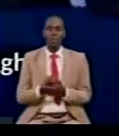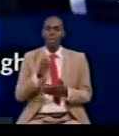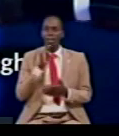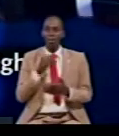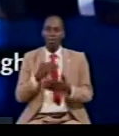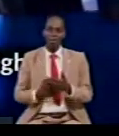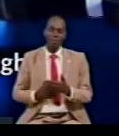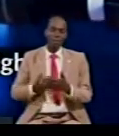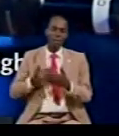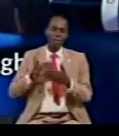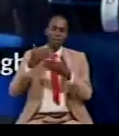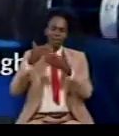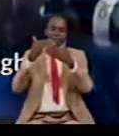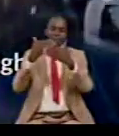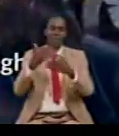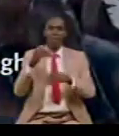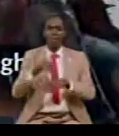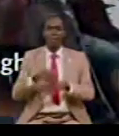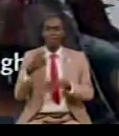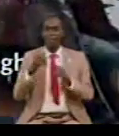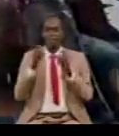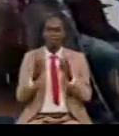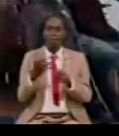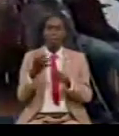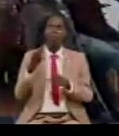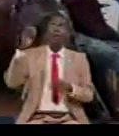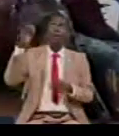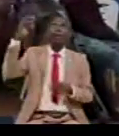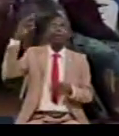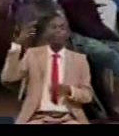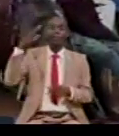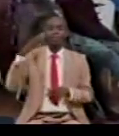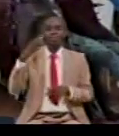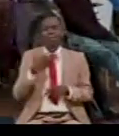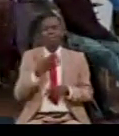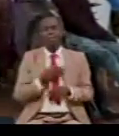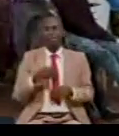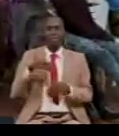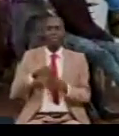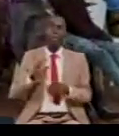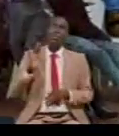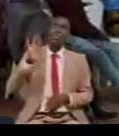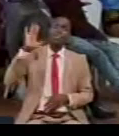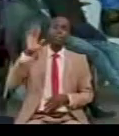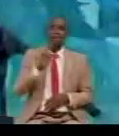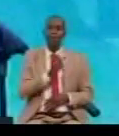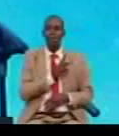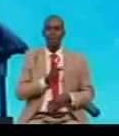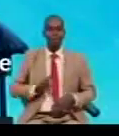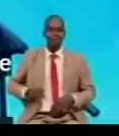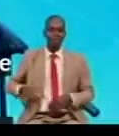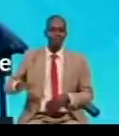that's advancing at the speed of light. And in his kingdom,